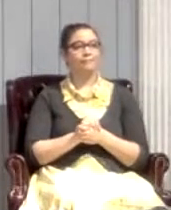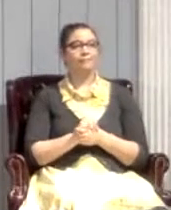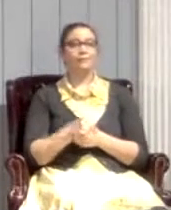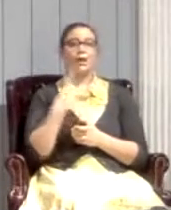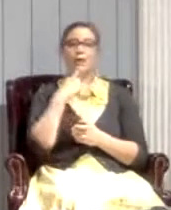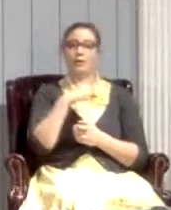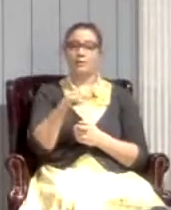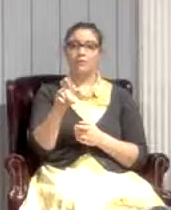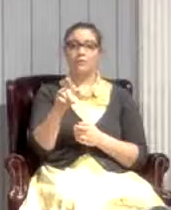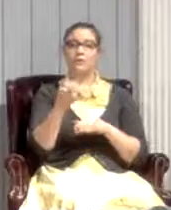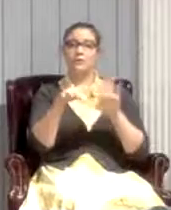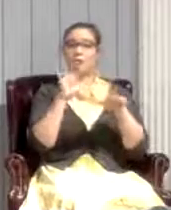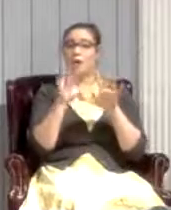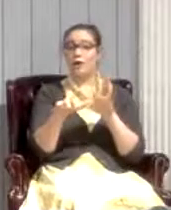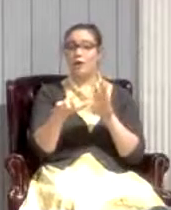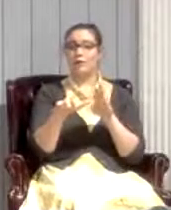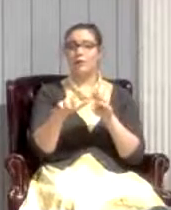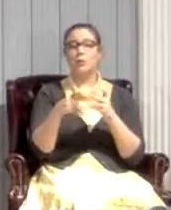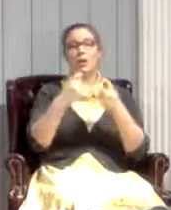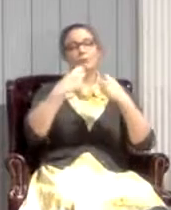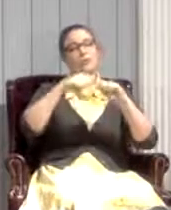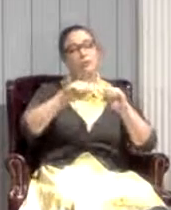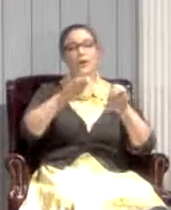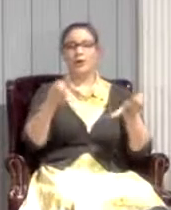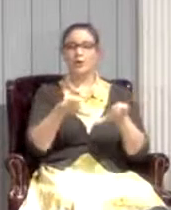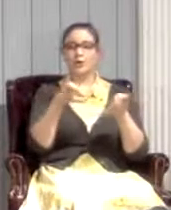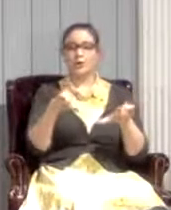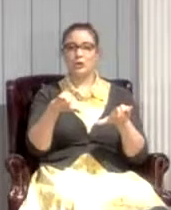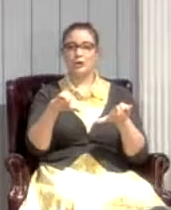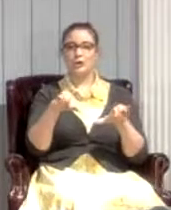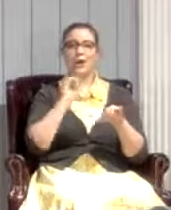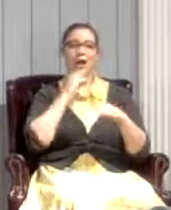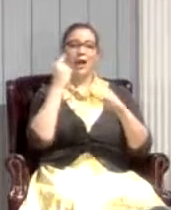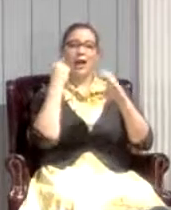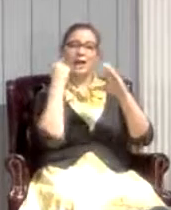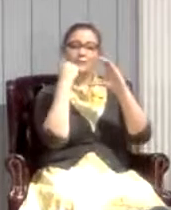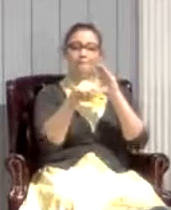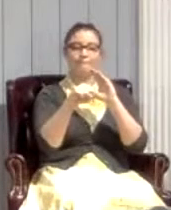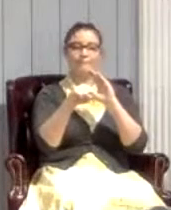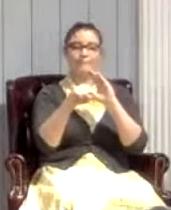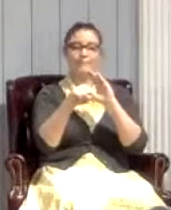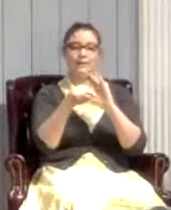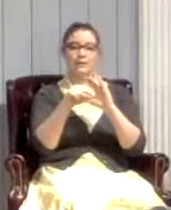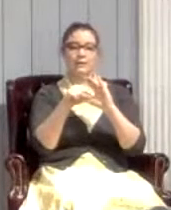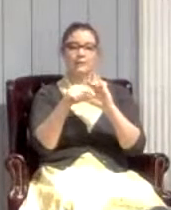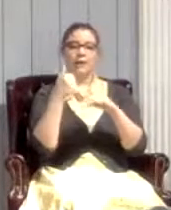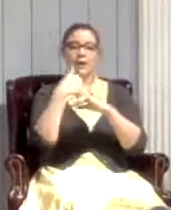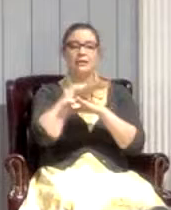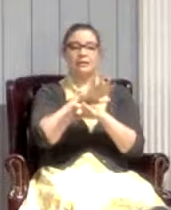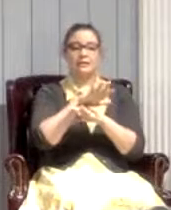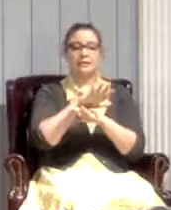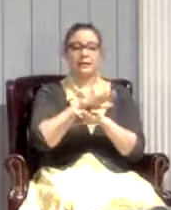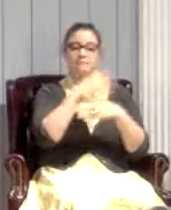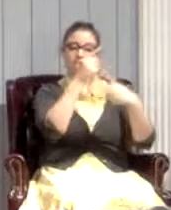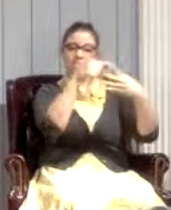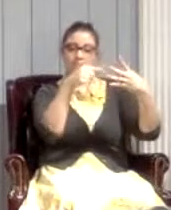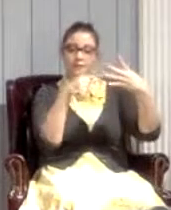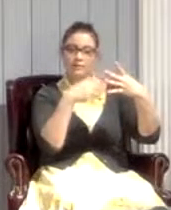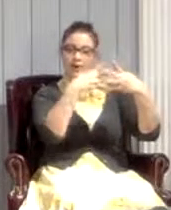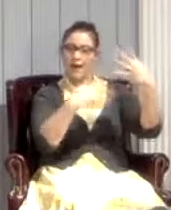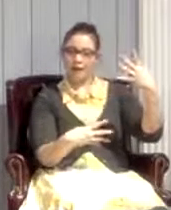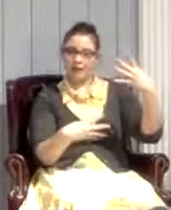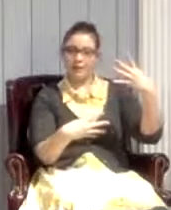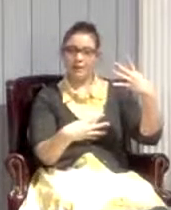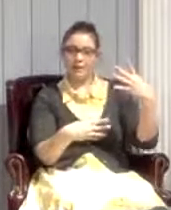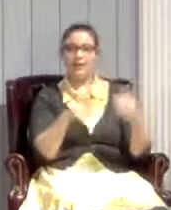those of you online, what I tried to do, so I sent the outline and the PowerPoint by email to